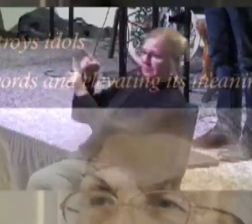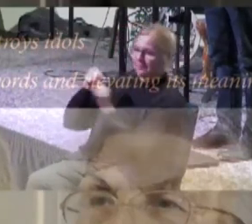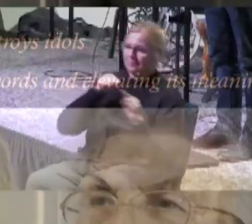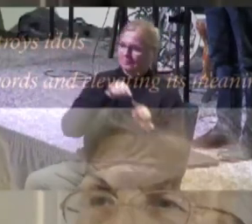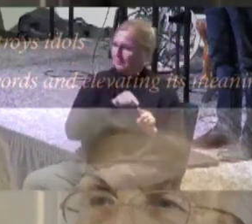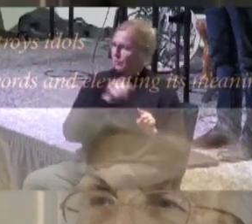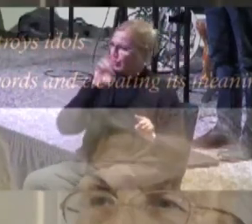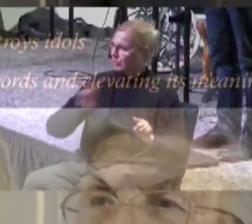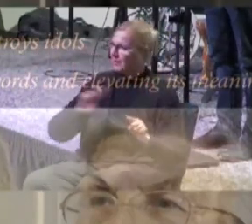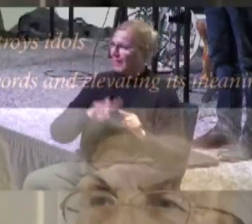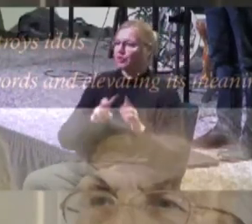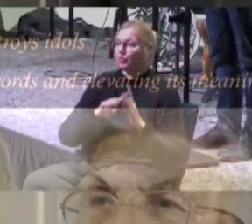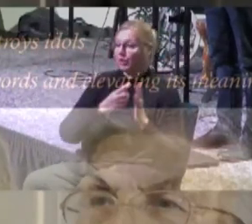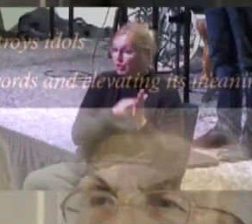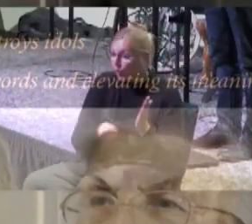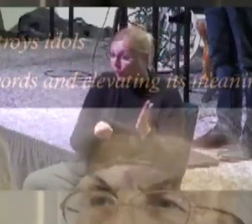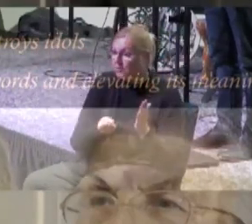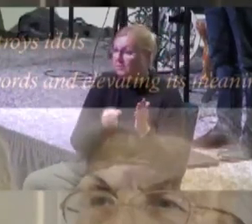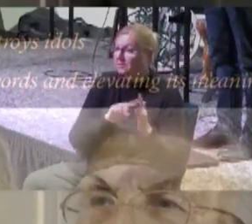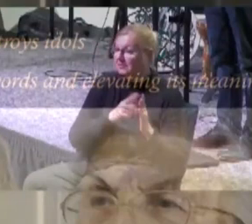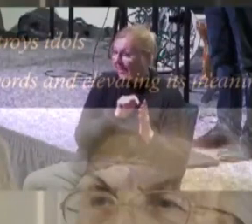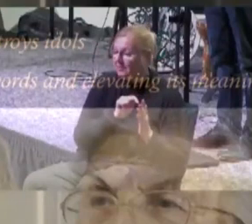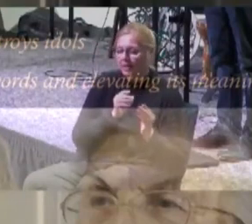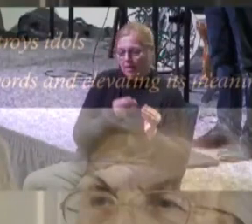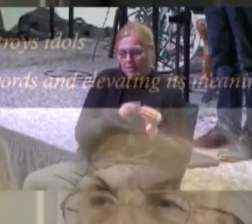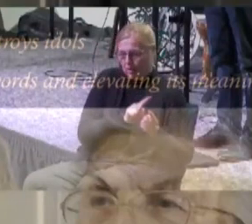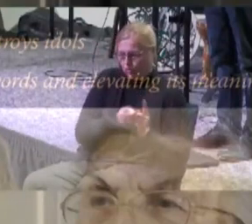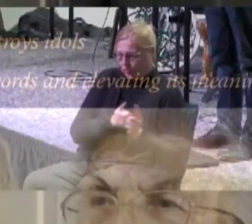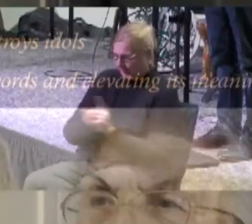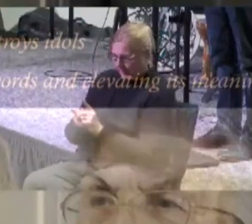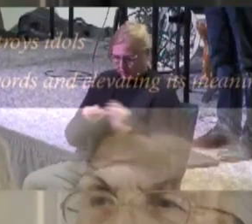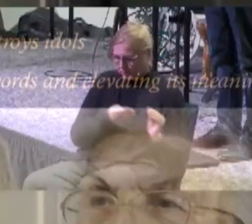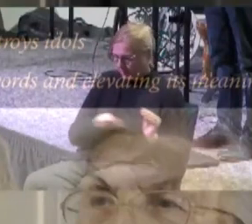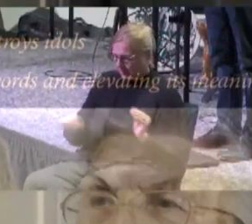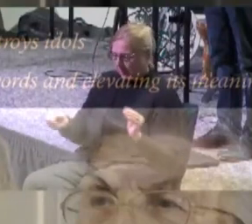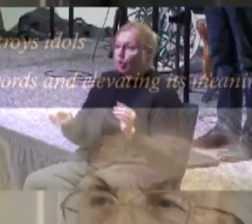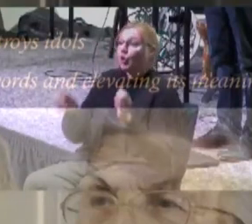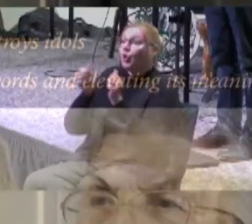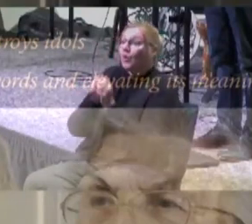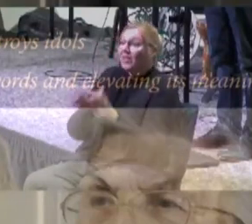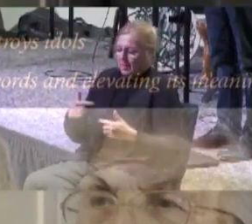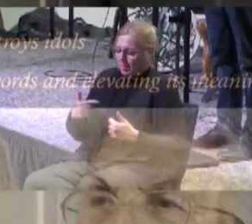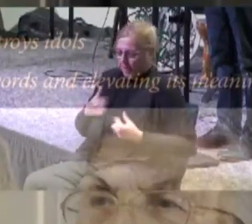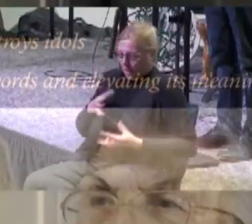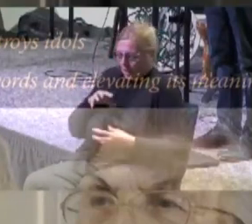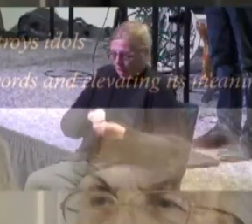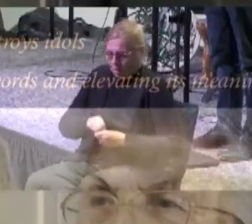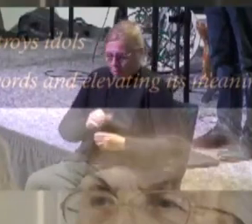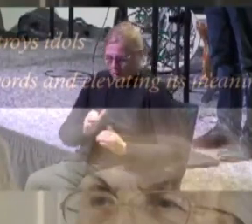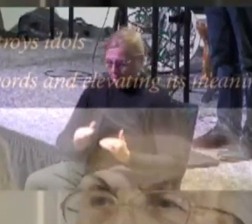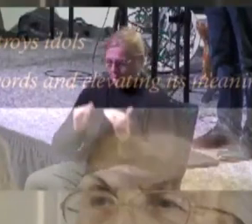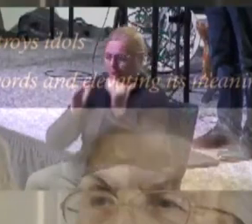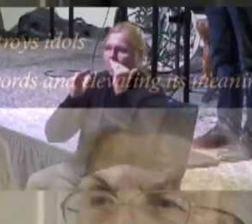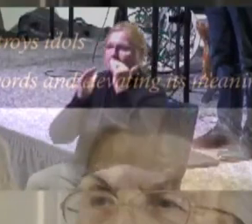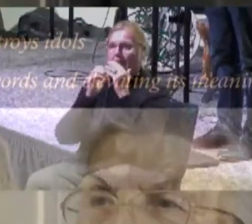with respect to the source text and any preceding translations, without themselves becoming idols in the next.